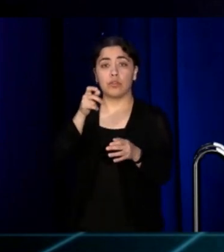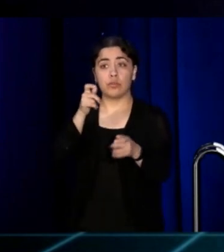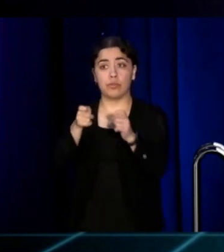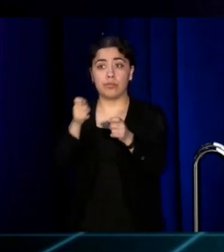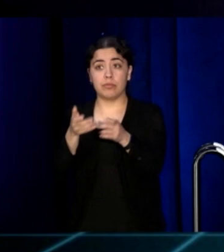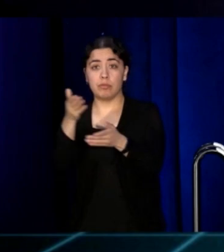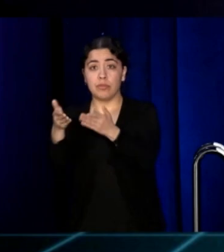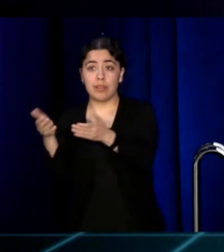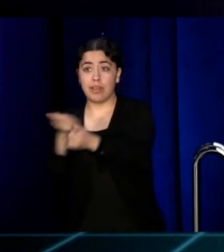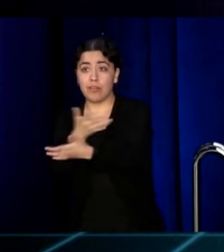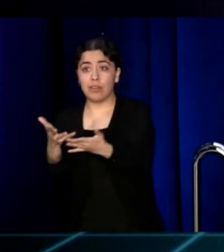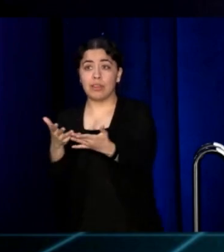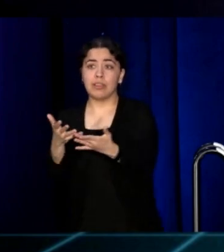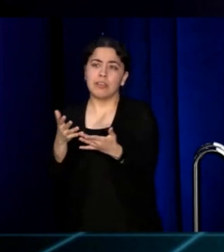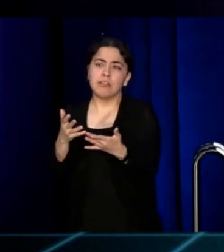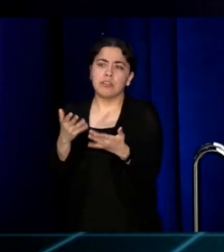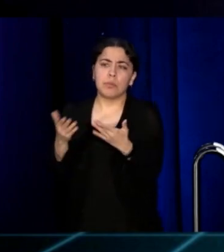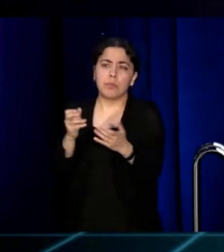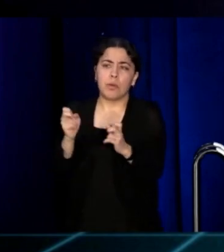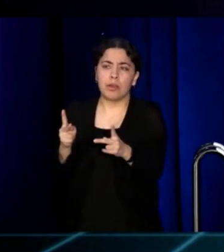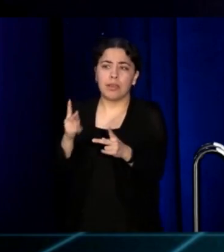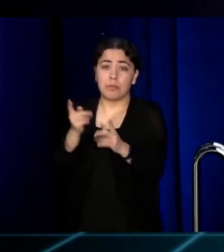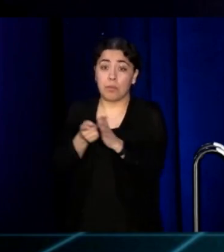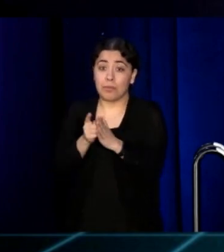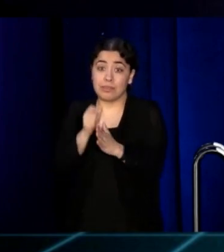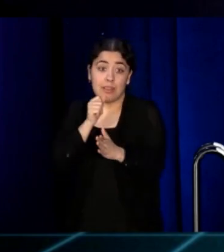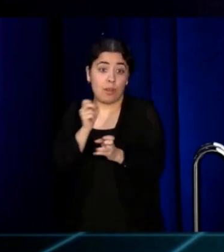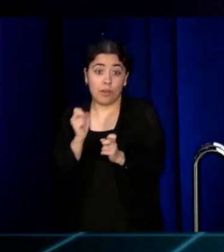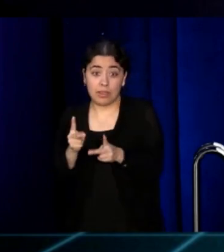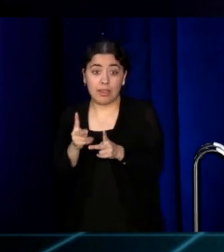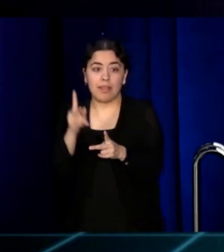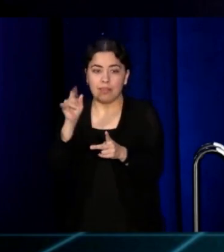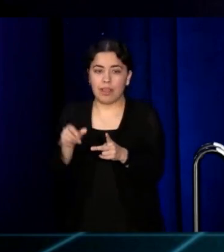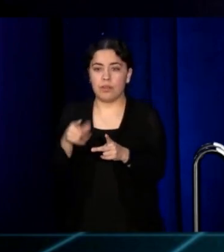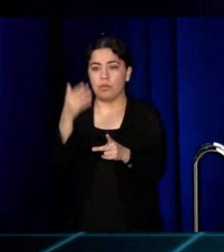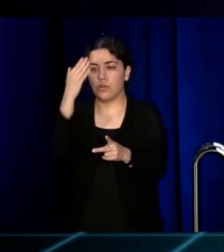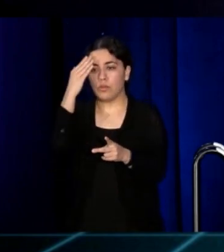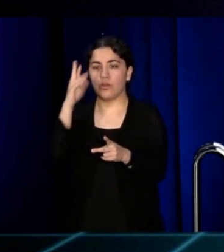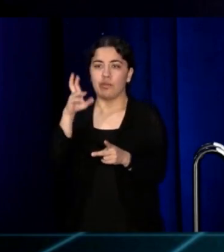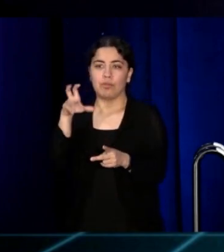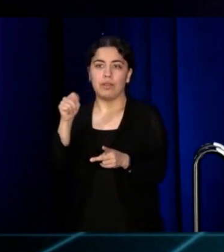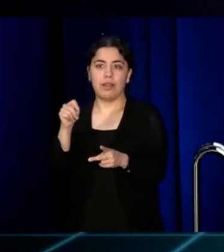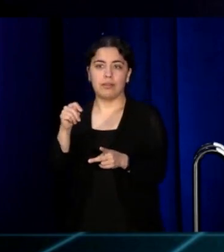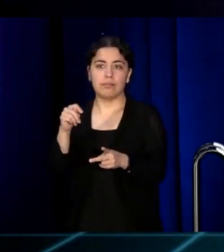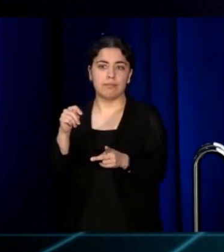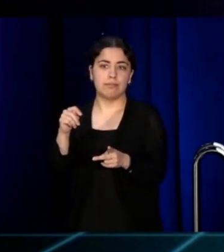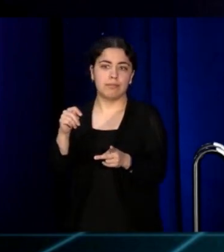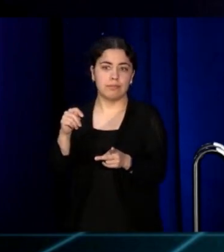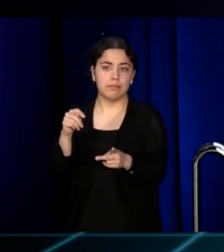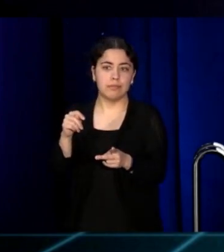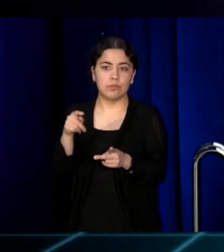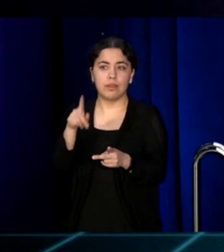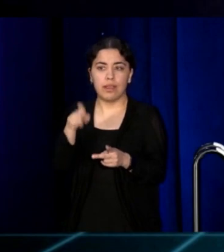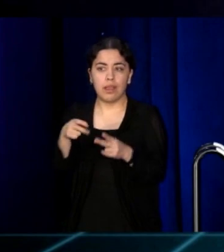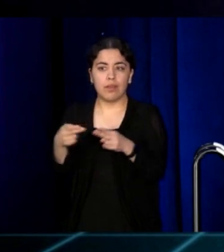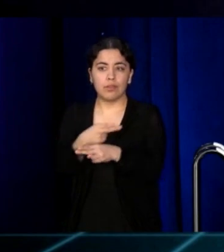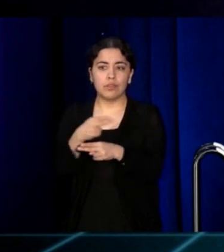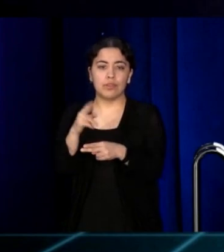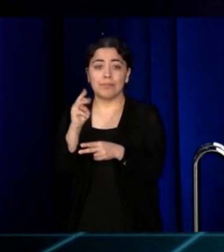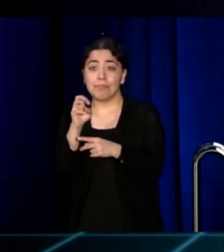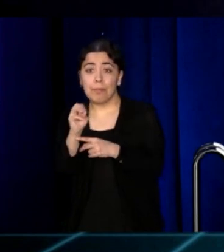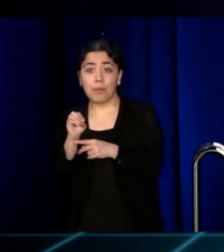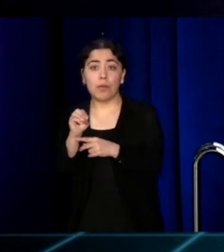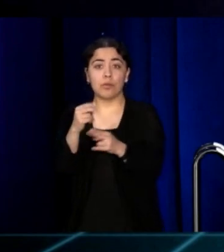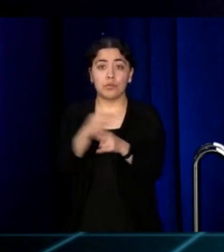it's probably okay, but the moment where it's not okay, that's when, you know, React, you have to use memo, use callback,